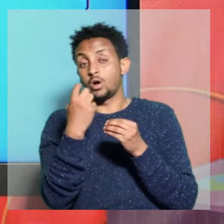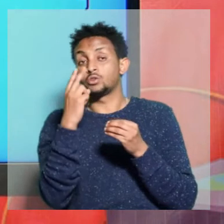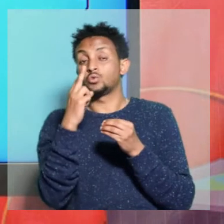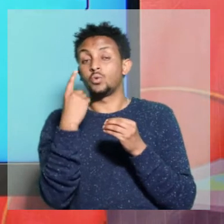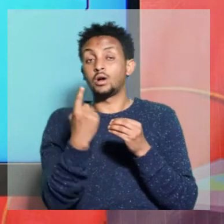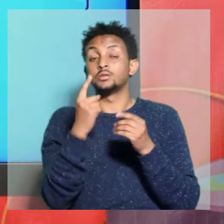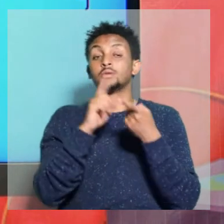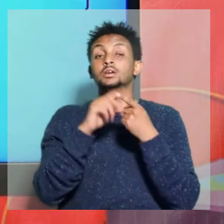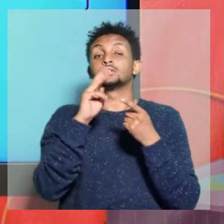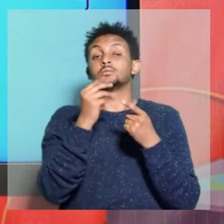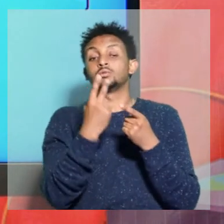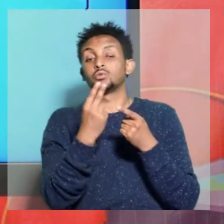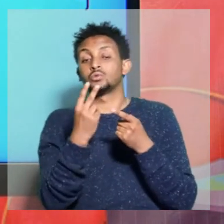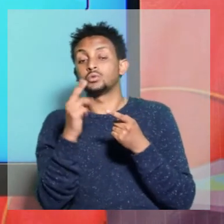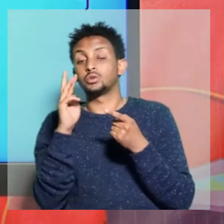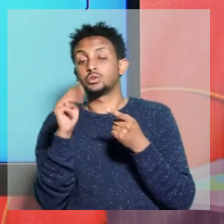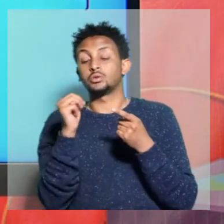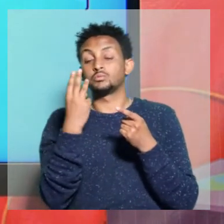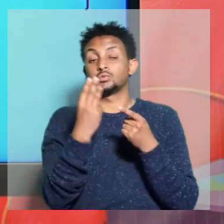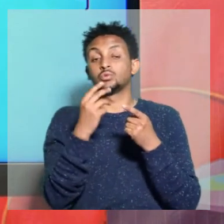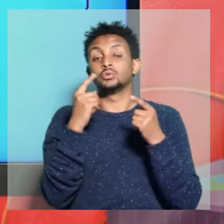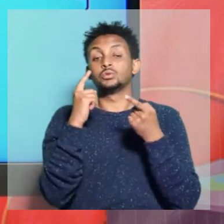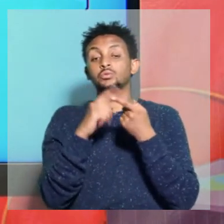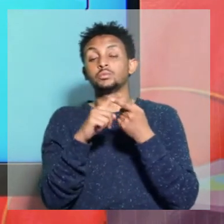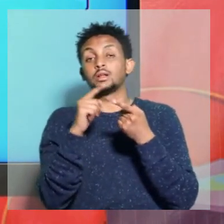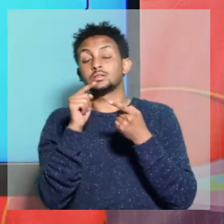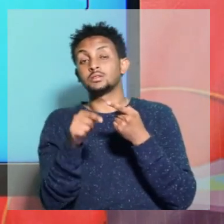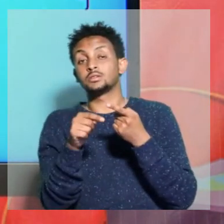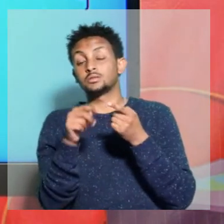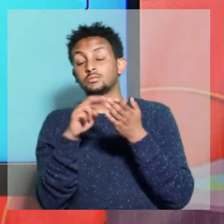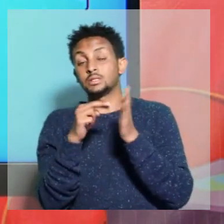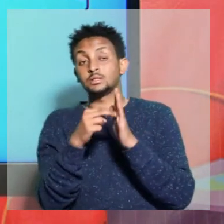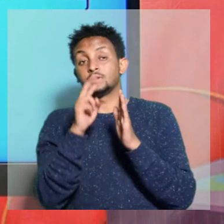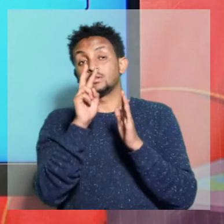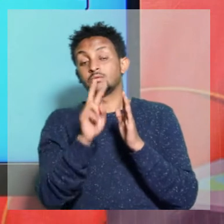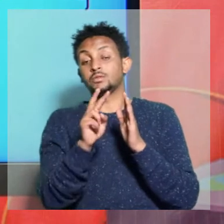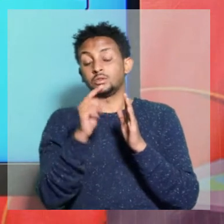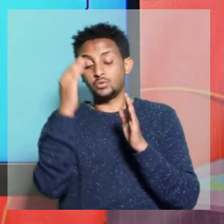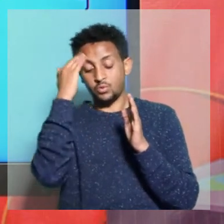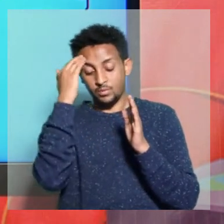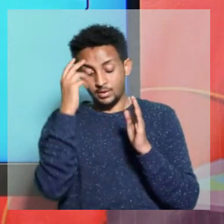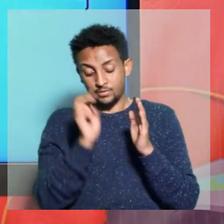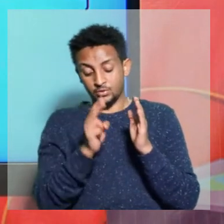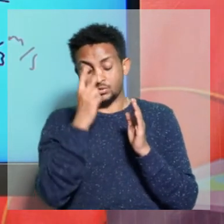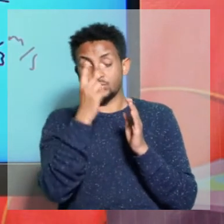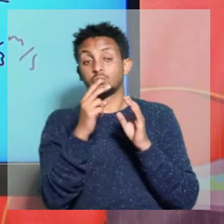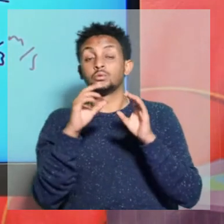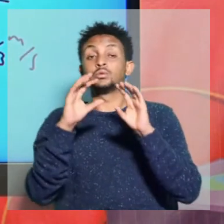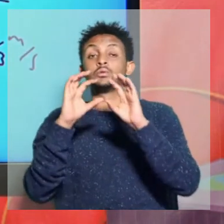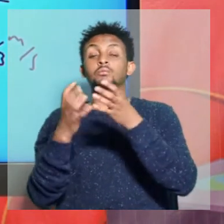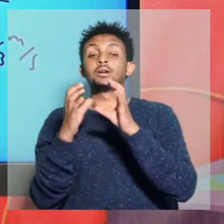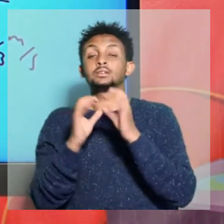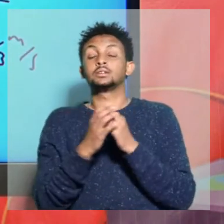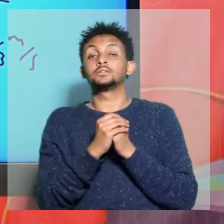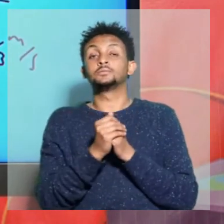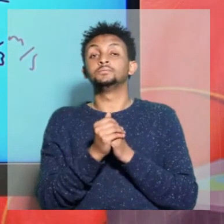u1 plus m2 u2 over m1 plus m2. So V, the common velocity of these two particles,